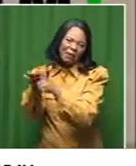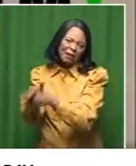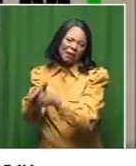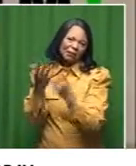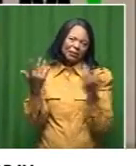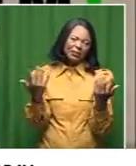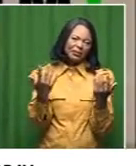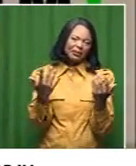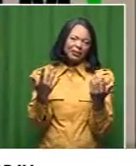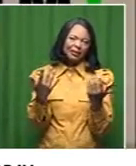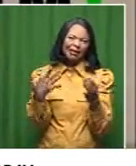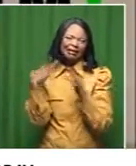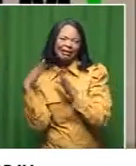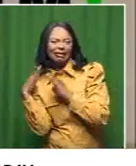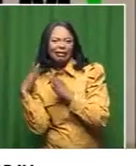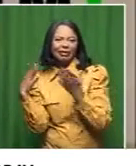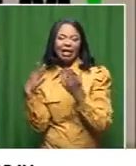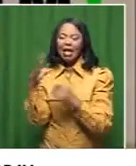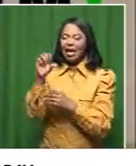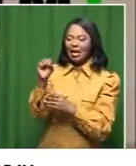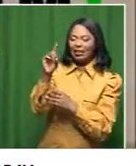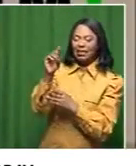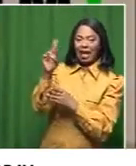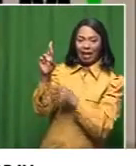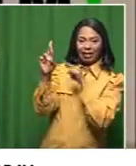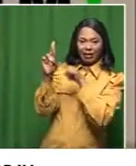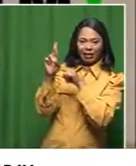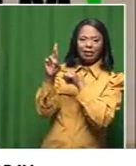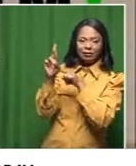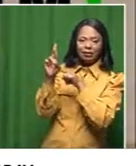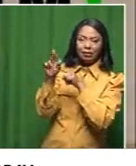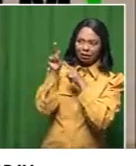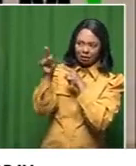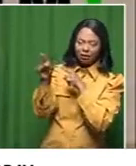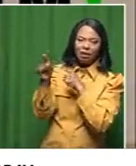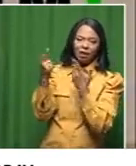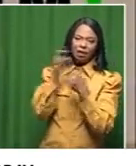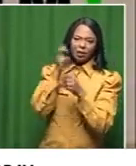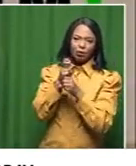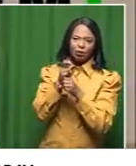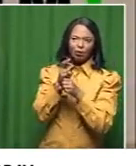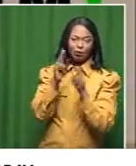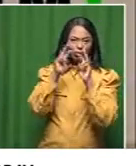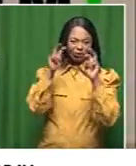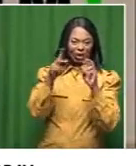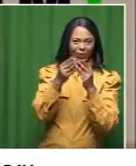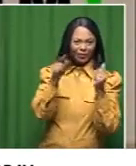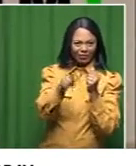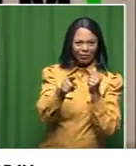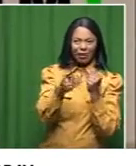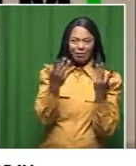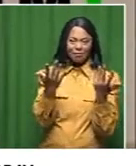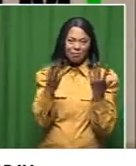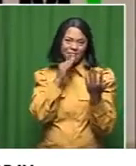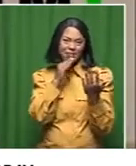directly to the SDR. Are you going to keep that permanently? We, of